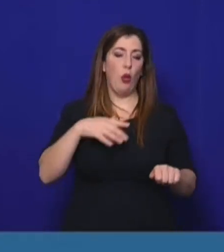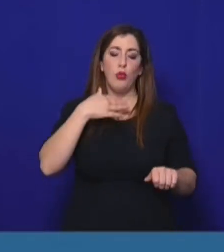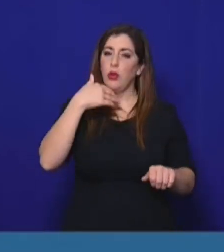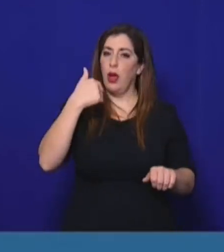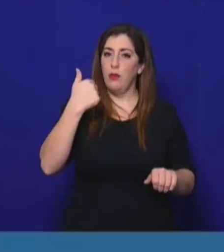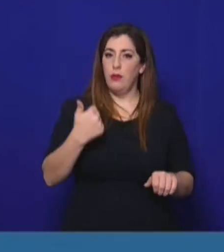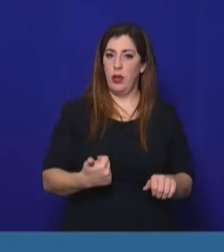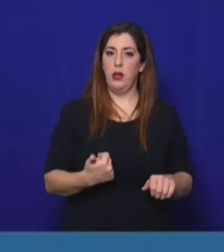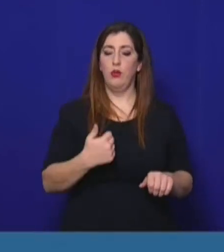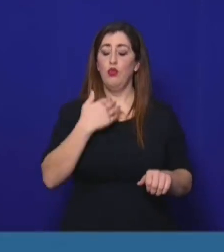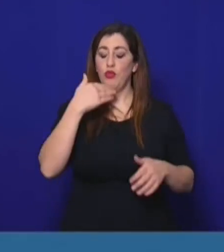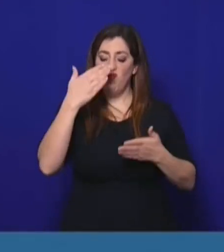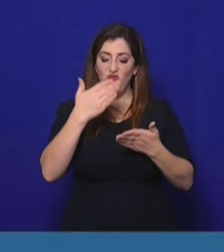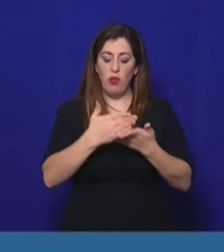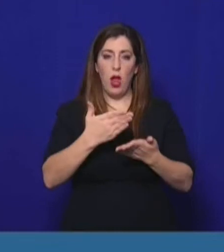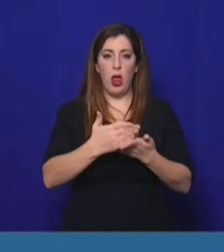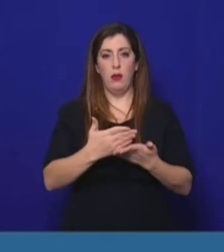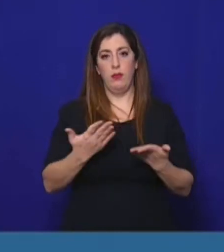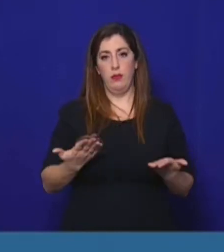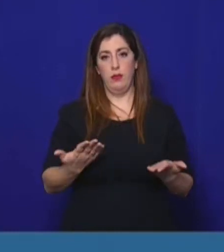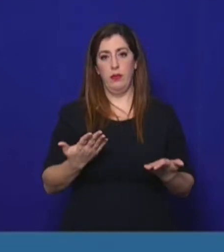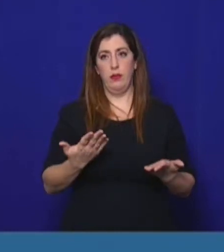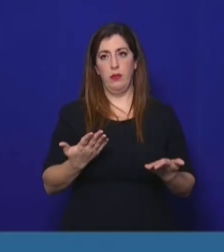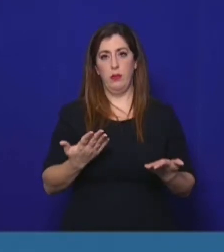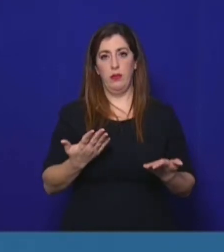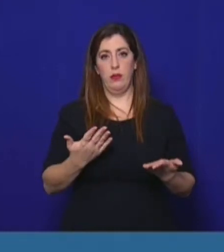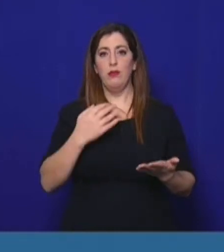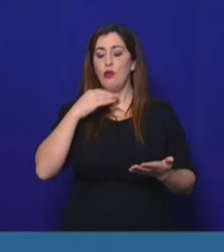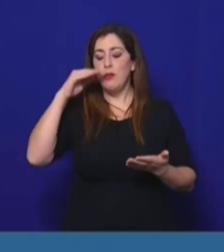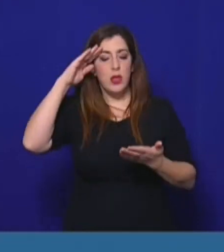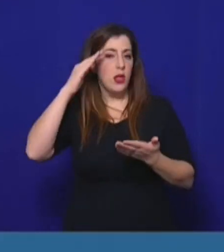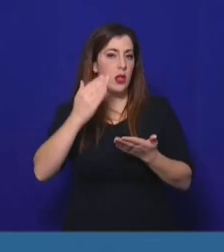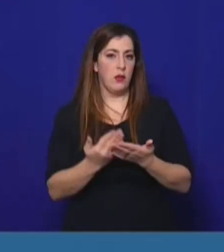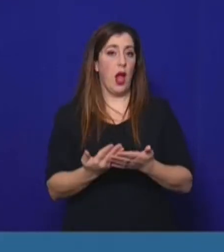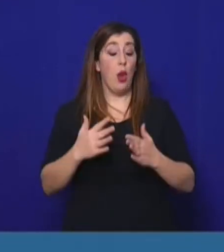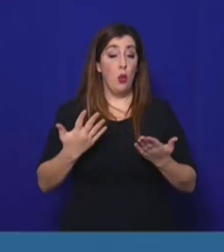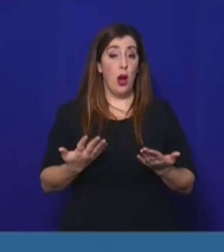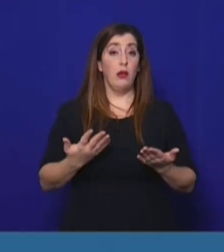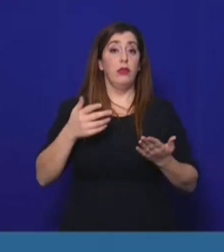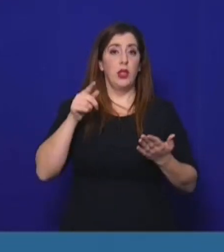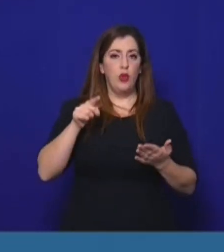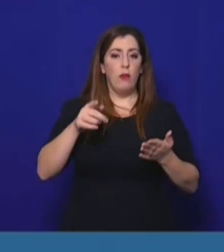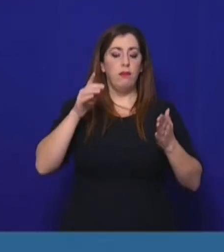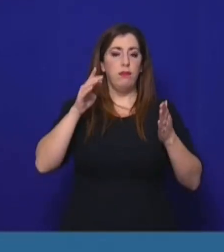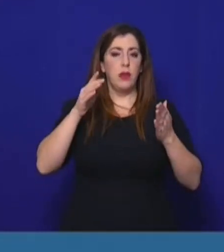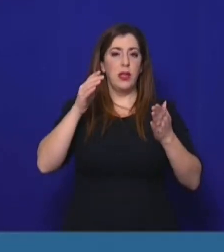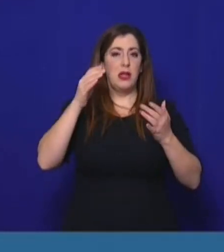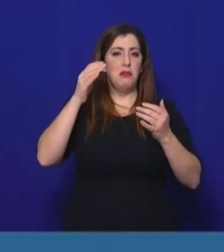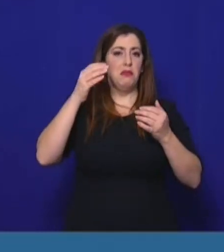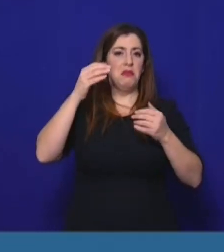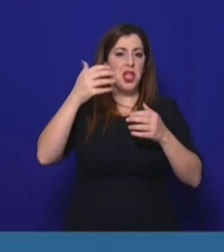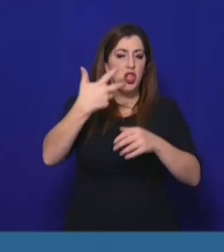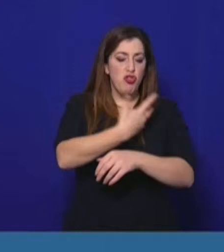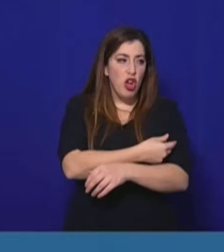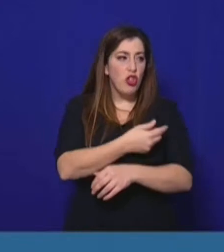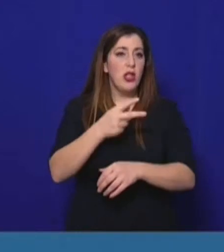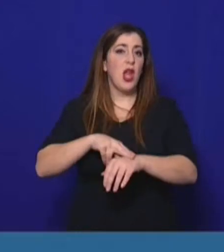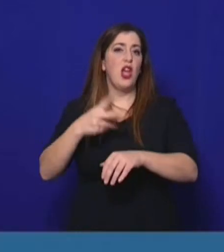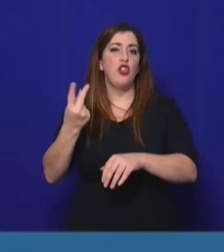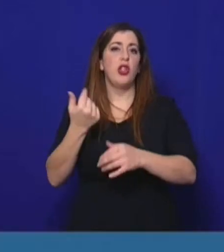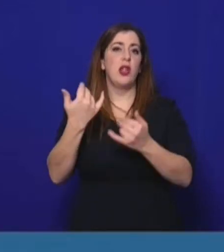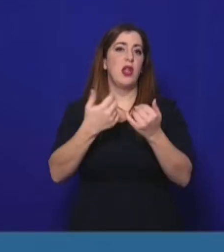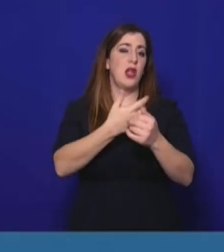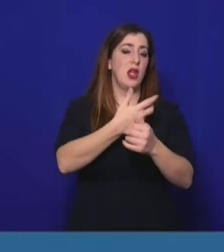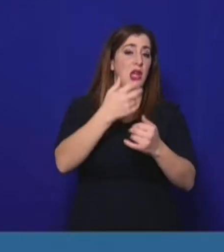huma mhumiex vaccines li huma tal-COVID li huma safe. Ġifieri l-uniku vaccine li għandek tieħu tal-COVID hija minn dik li qed